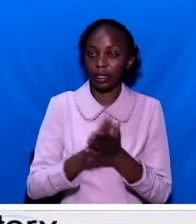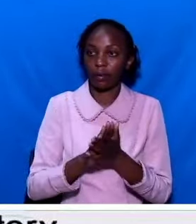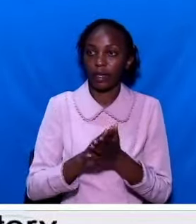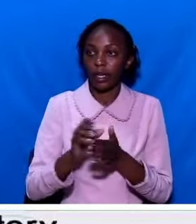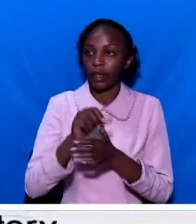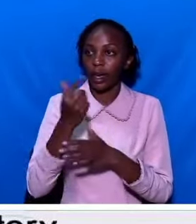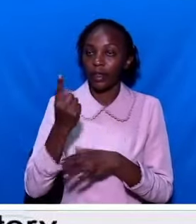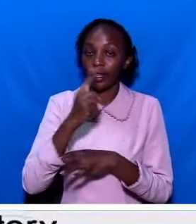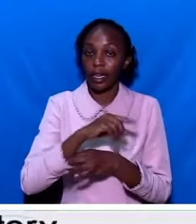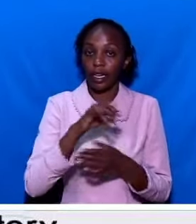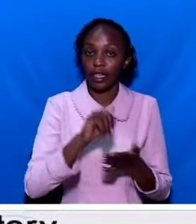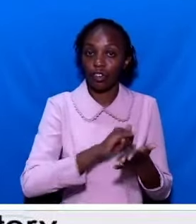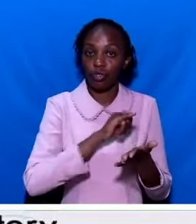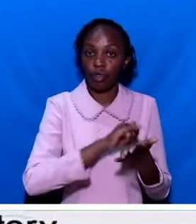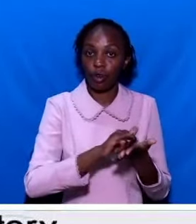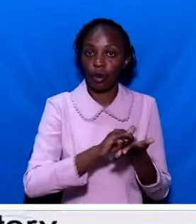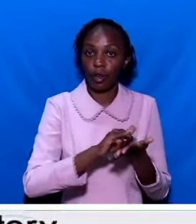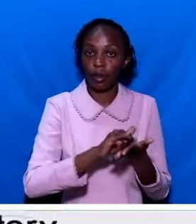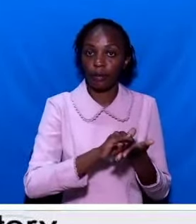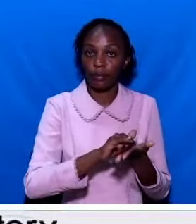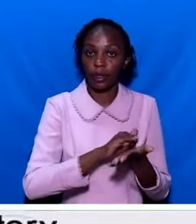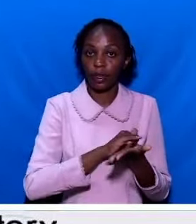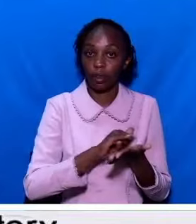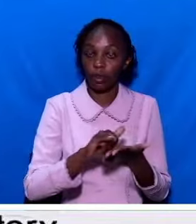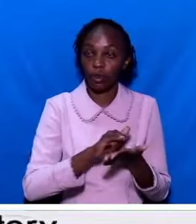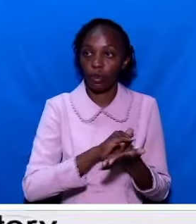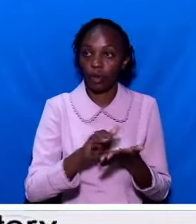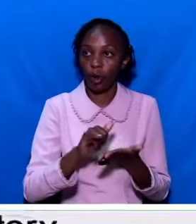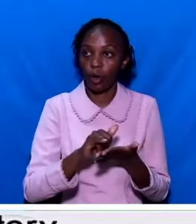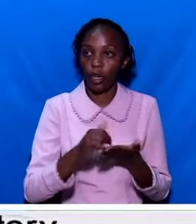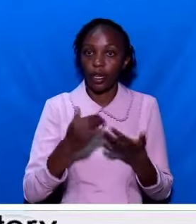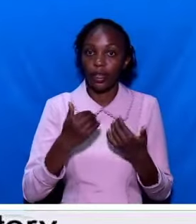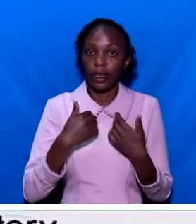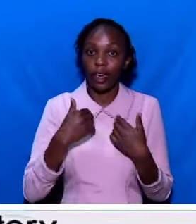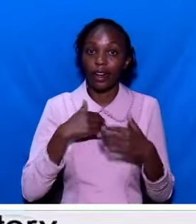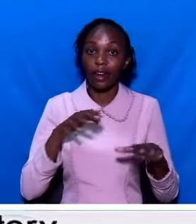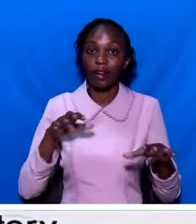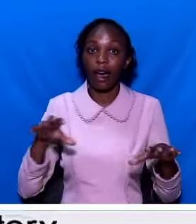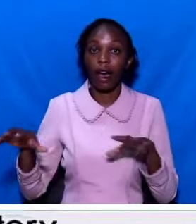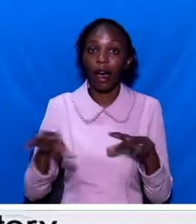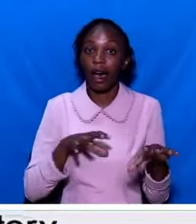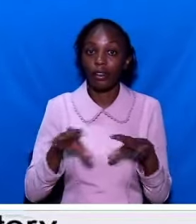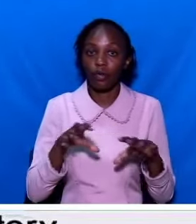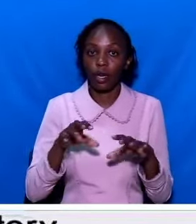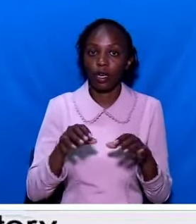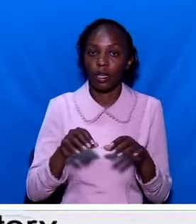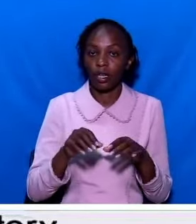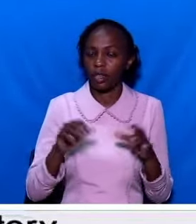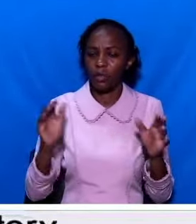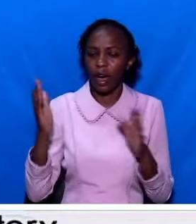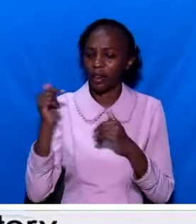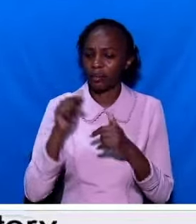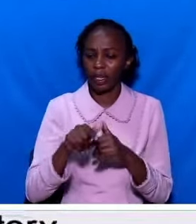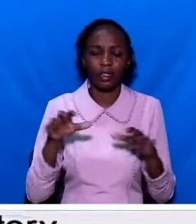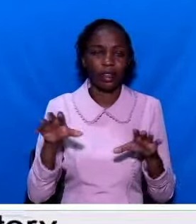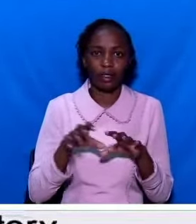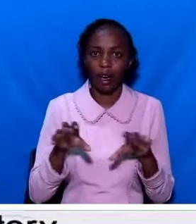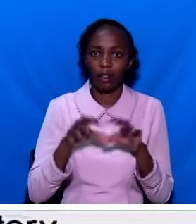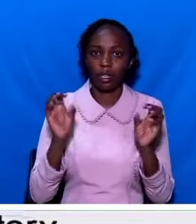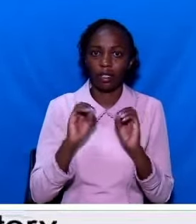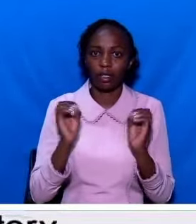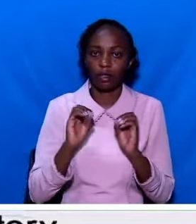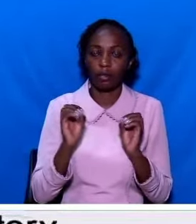City, they actually woke up to an earthquake. They were not expecting that earthquake, you